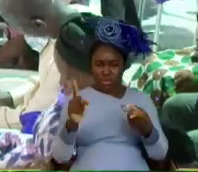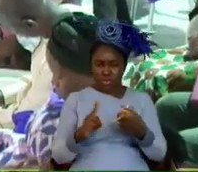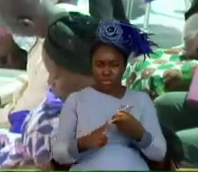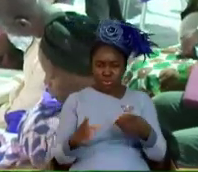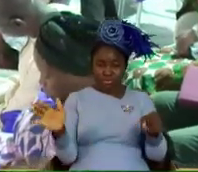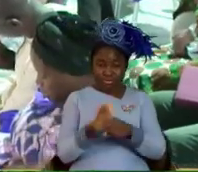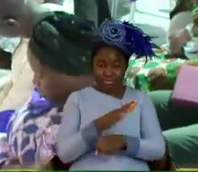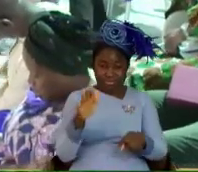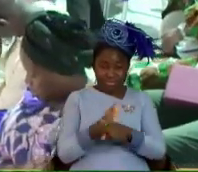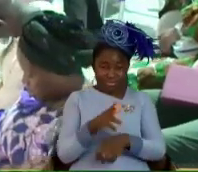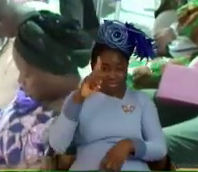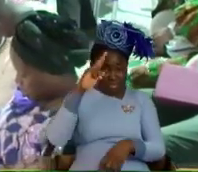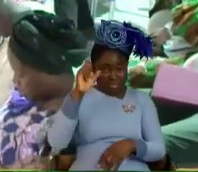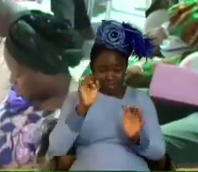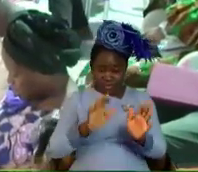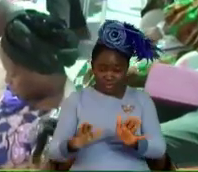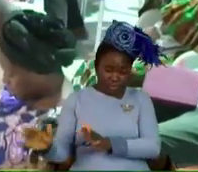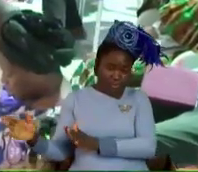is it